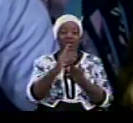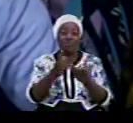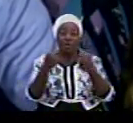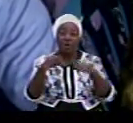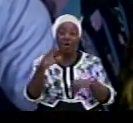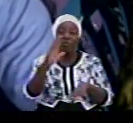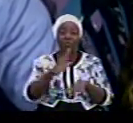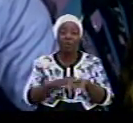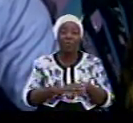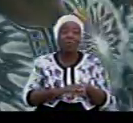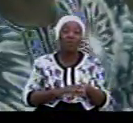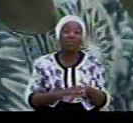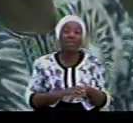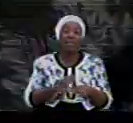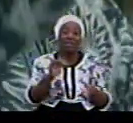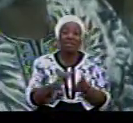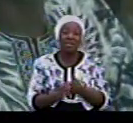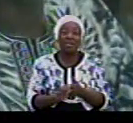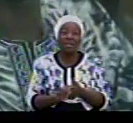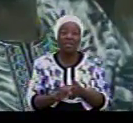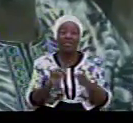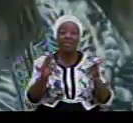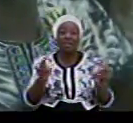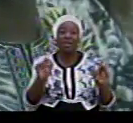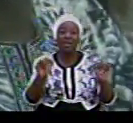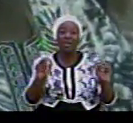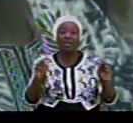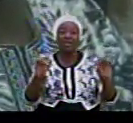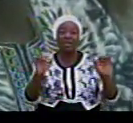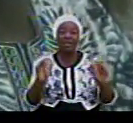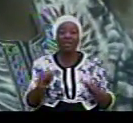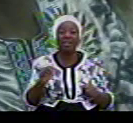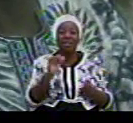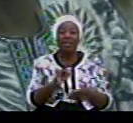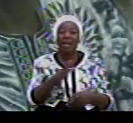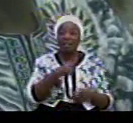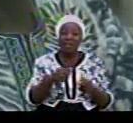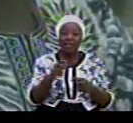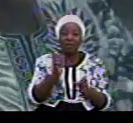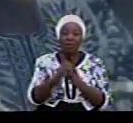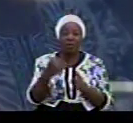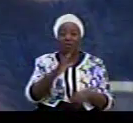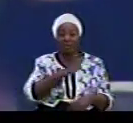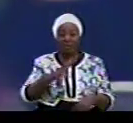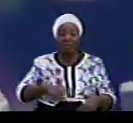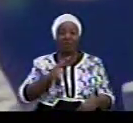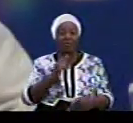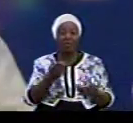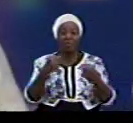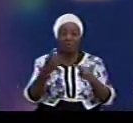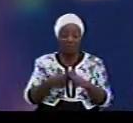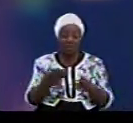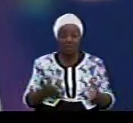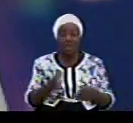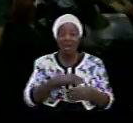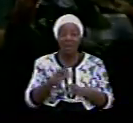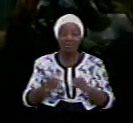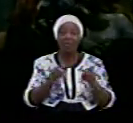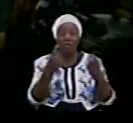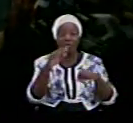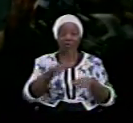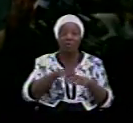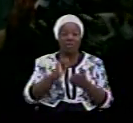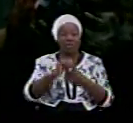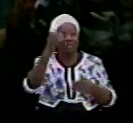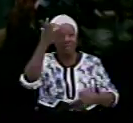on that anear. The word of Christ will come from here and land on that sickness. And